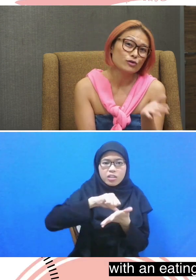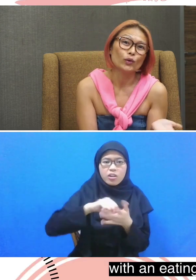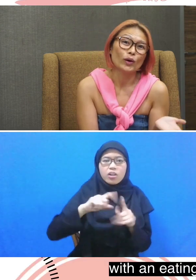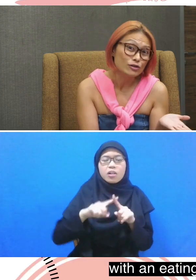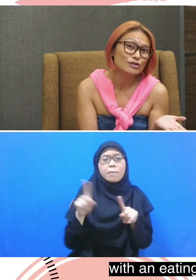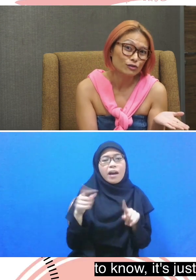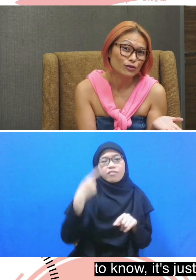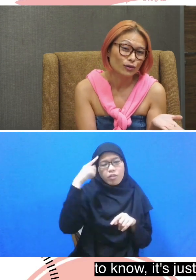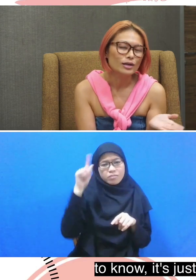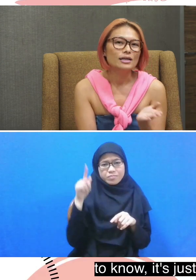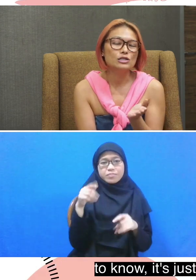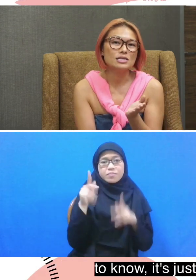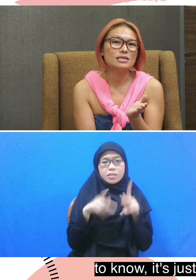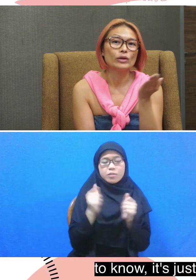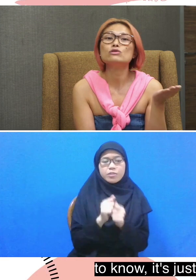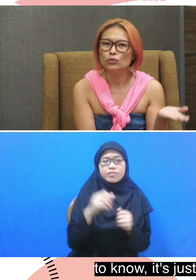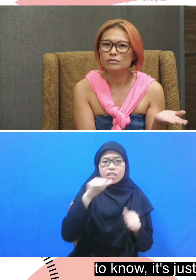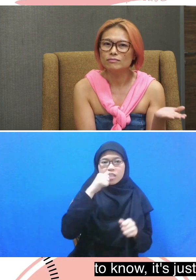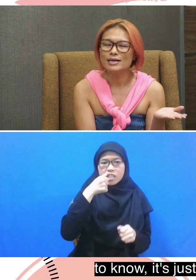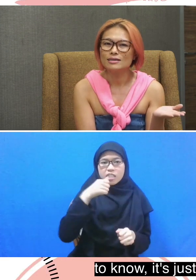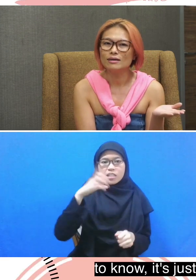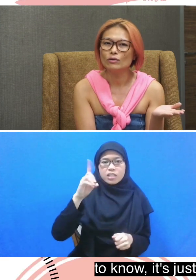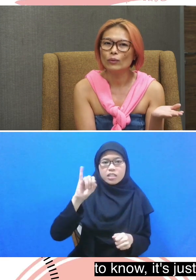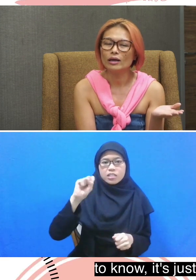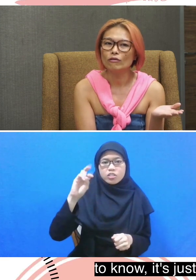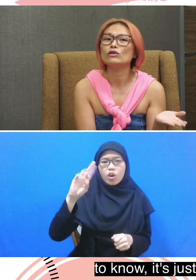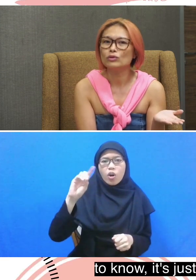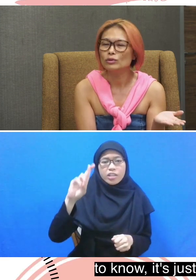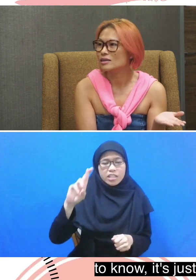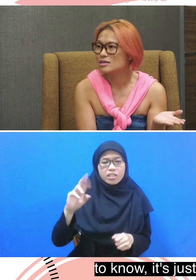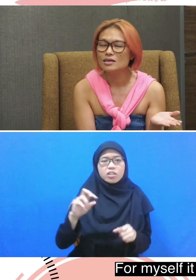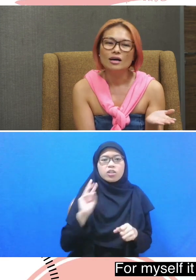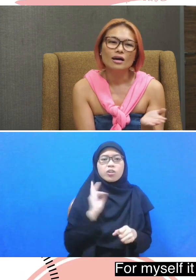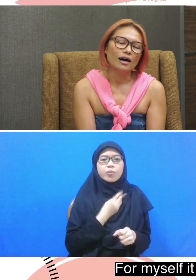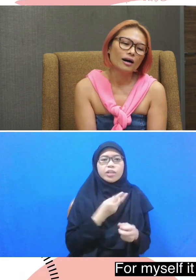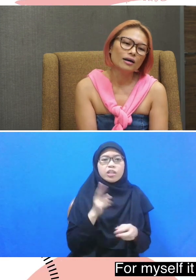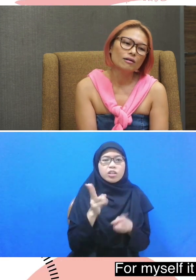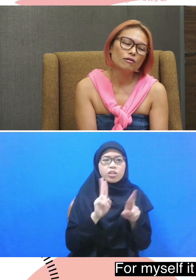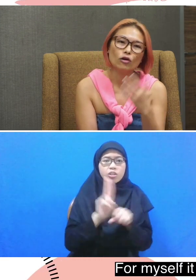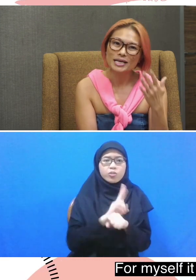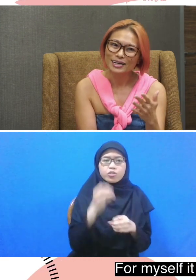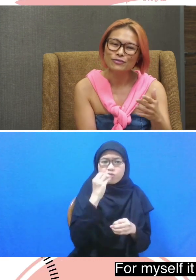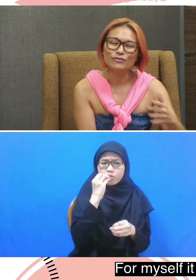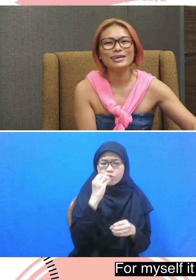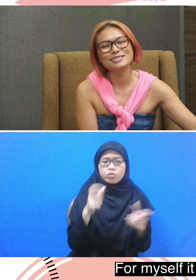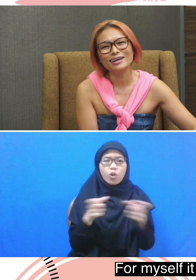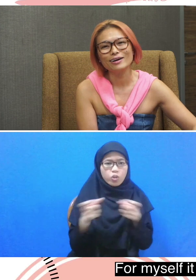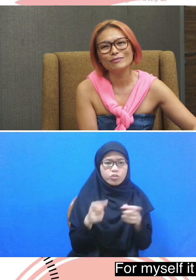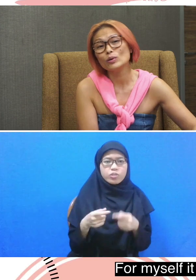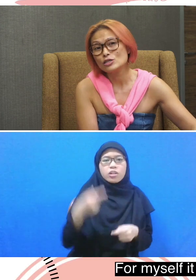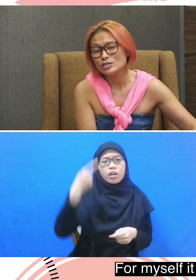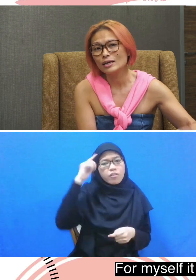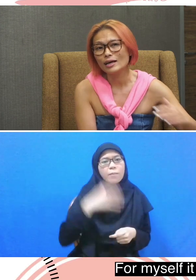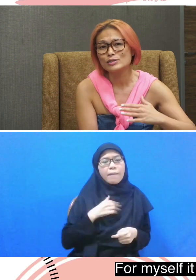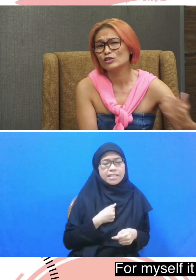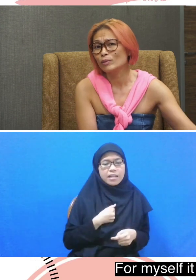for those of you who are interested to know, it's just that we use food as a way of controlling things. For myself, it